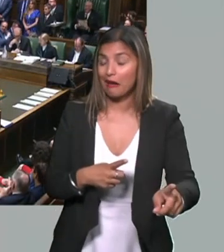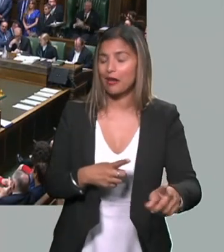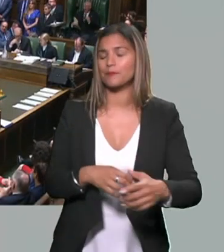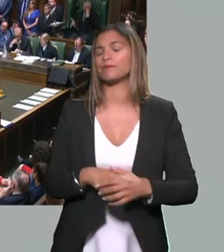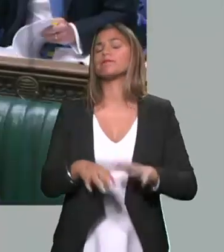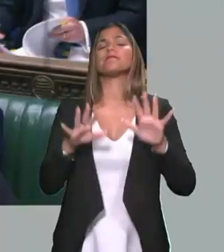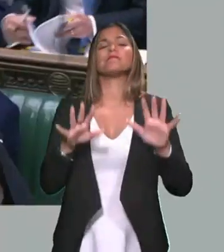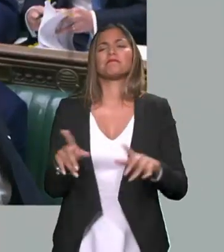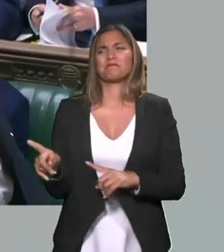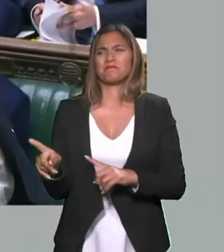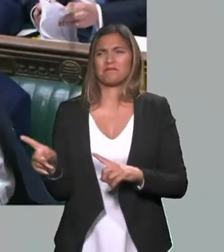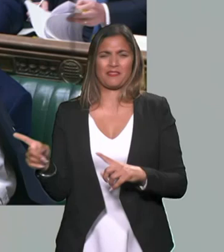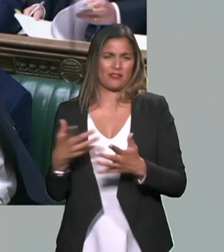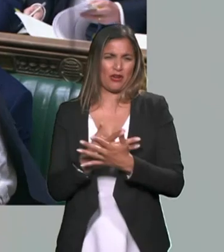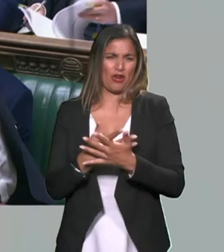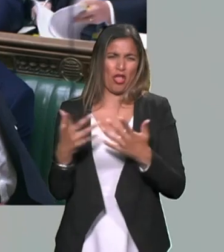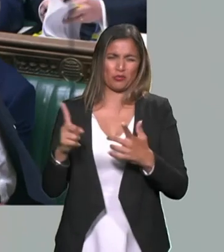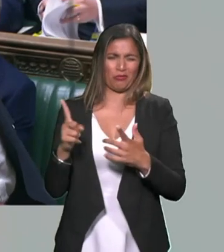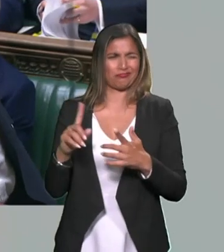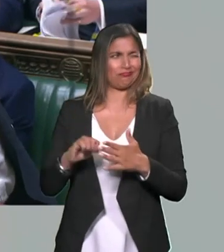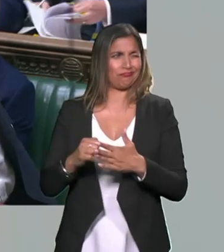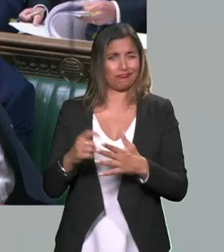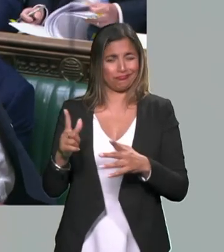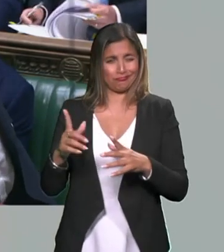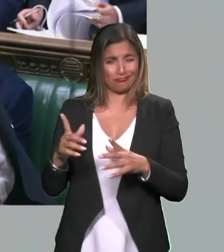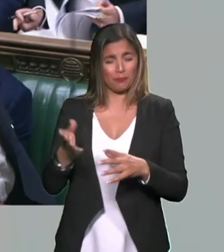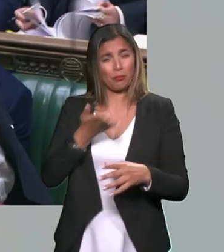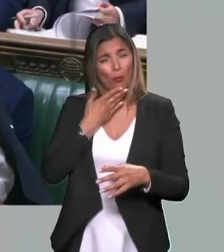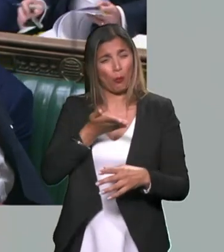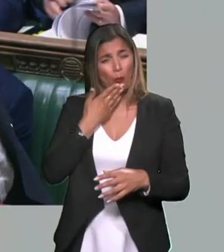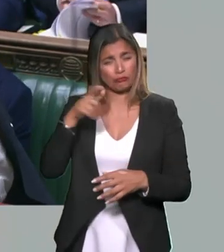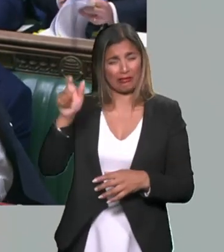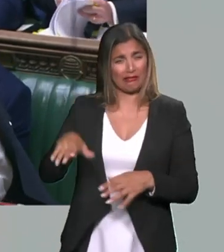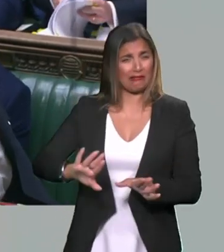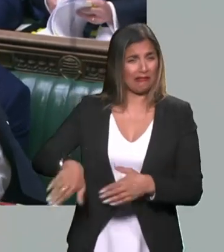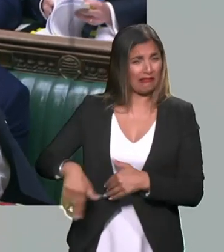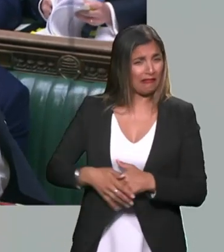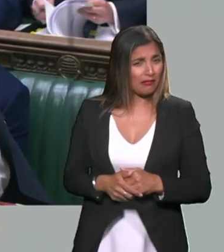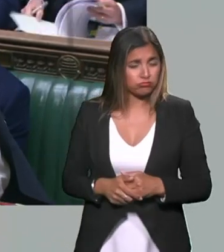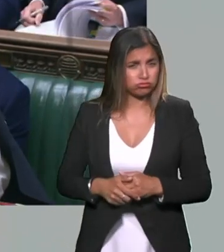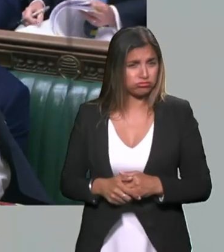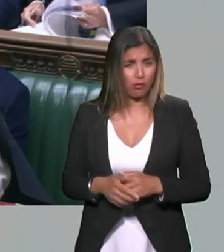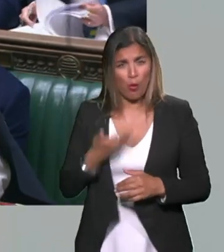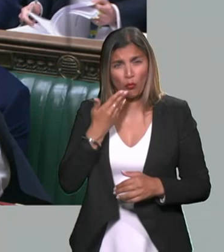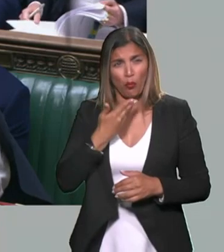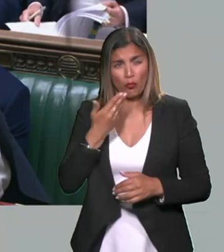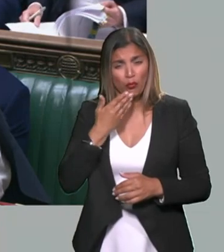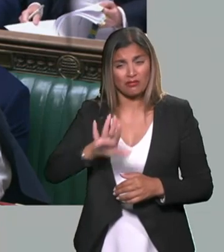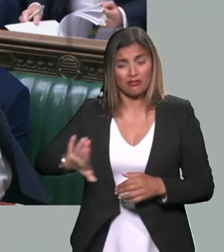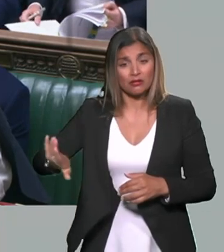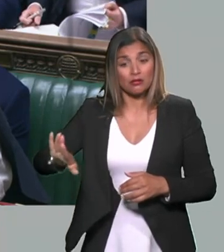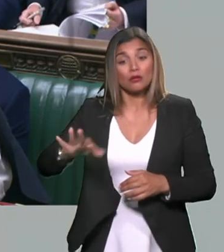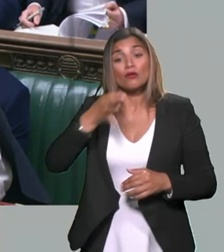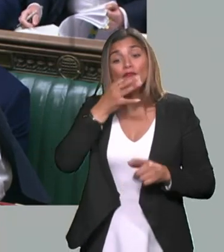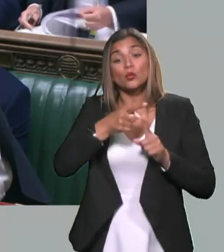with Captain Crasharuni Snoozefest, Mr. Speaker. And after a few weeks' time, that